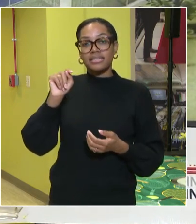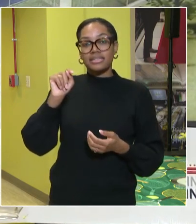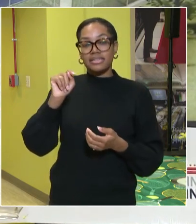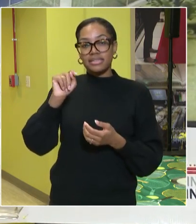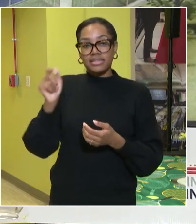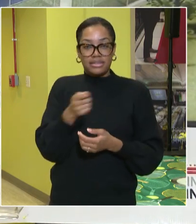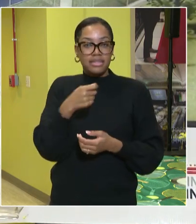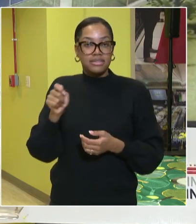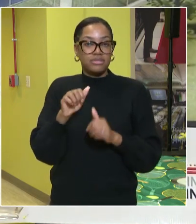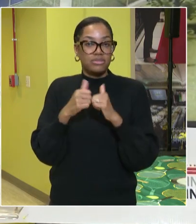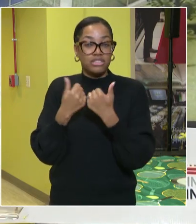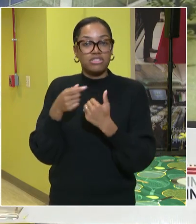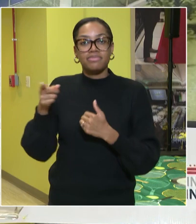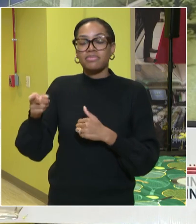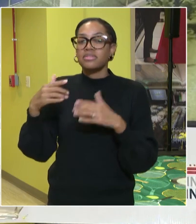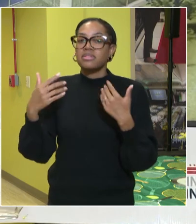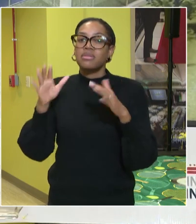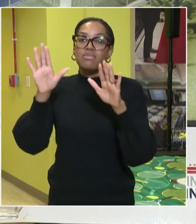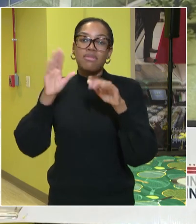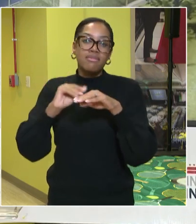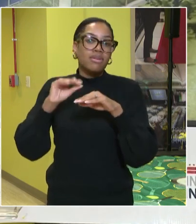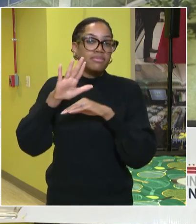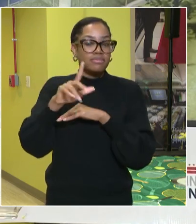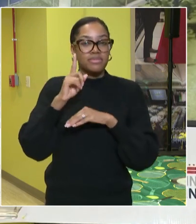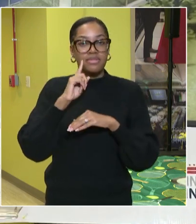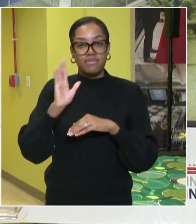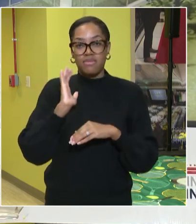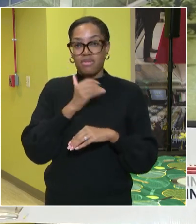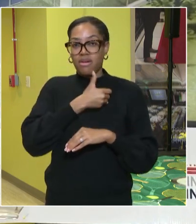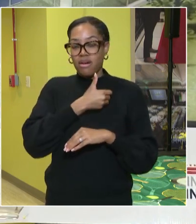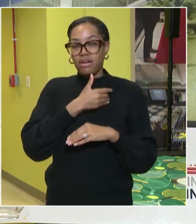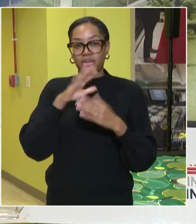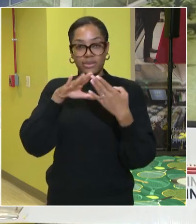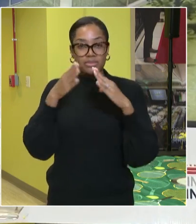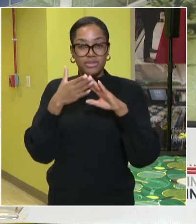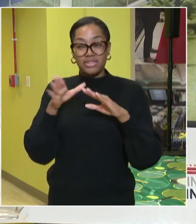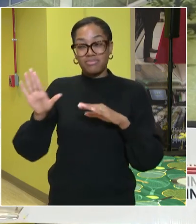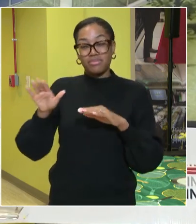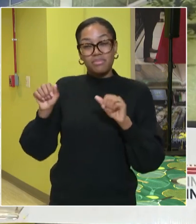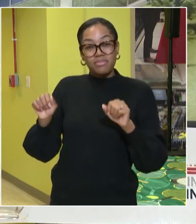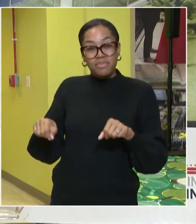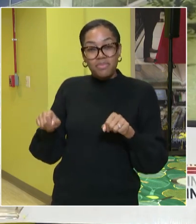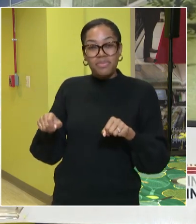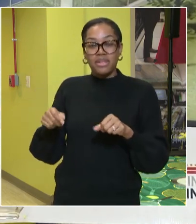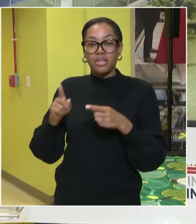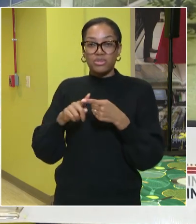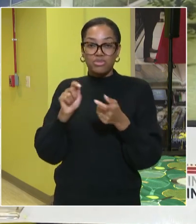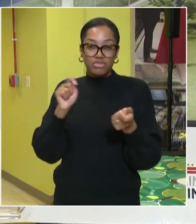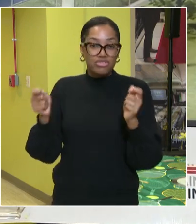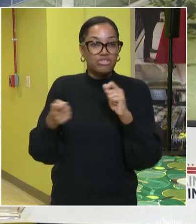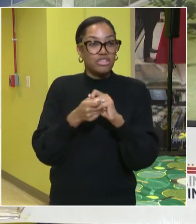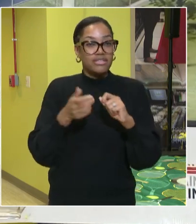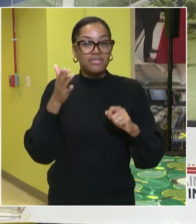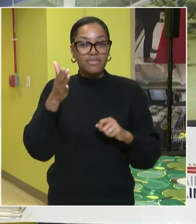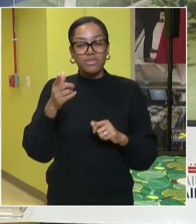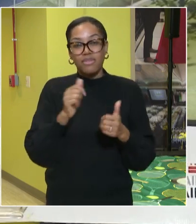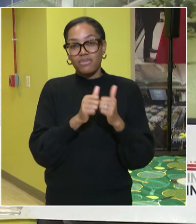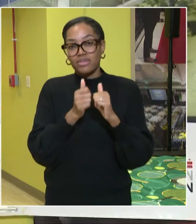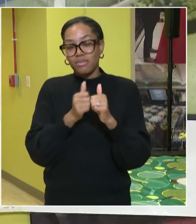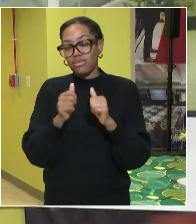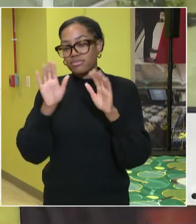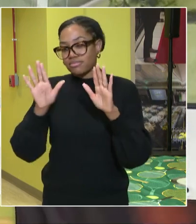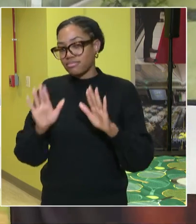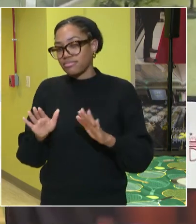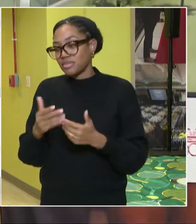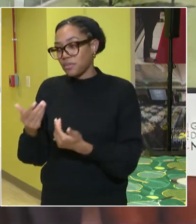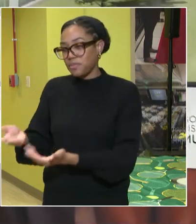today. Her passion for the sport and its ability to change lives is unparalleled. Tara, the floor is yours.